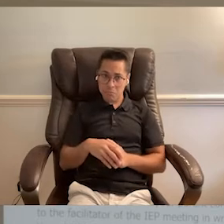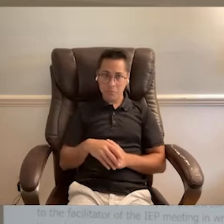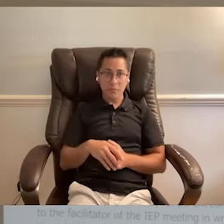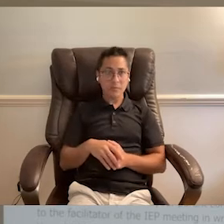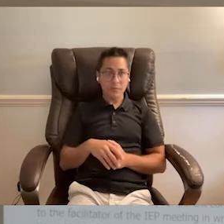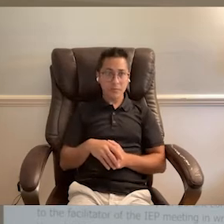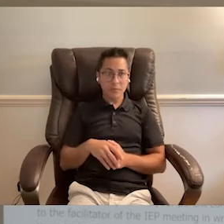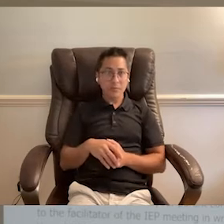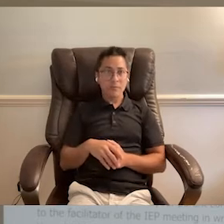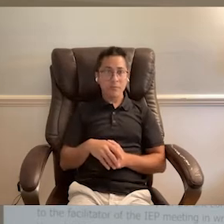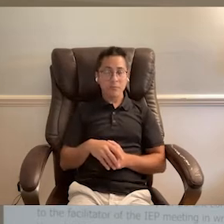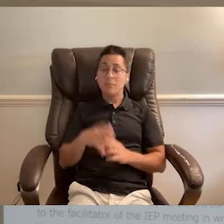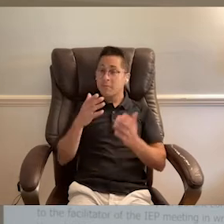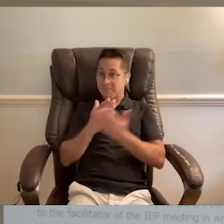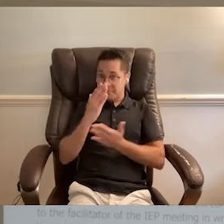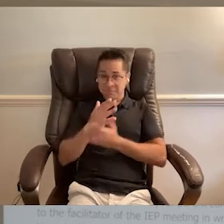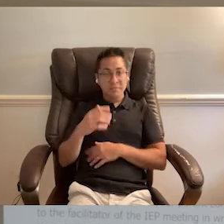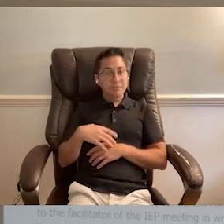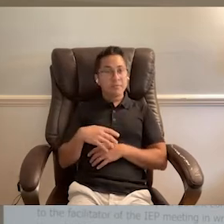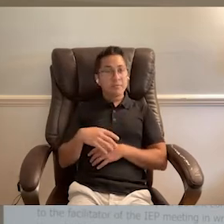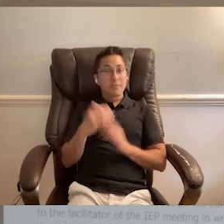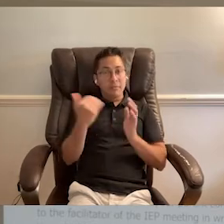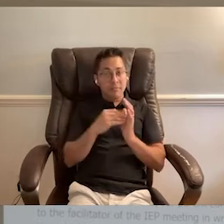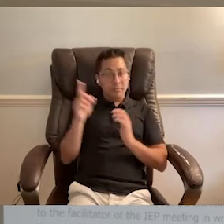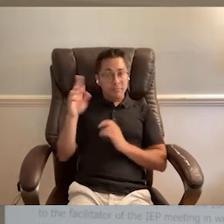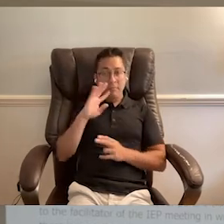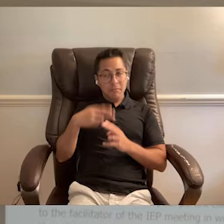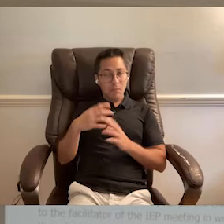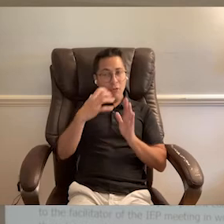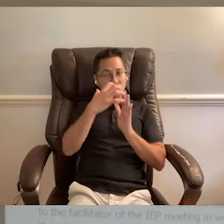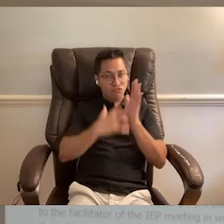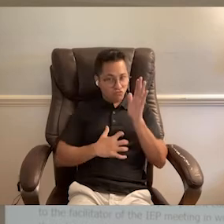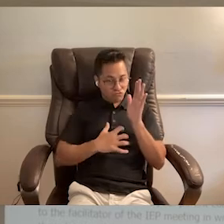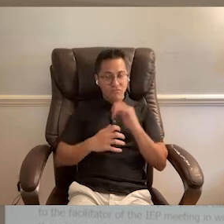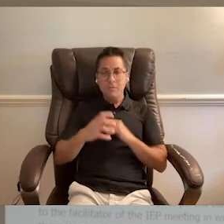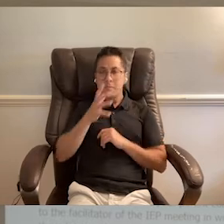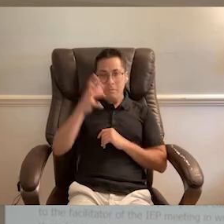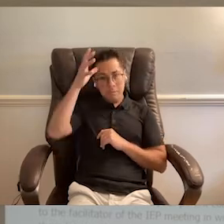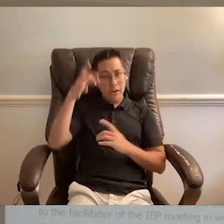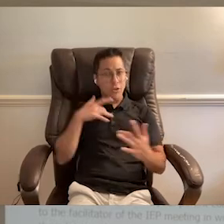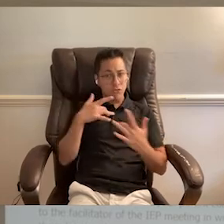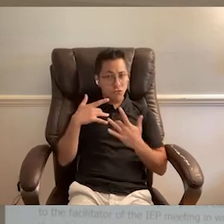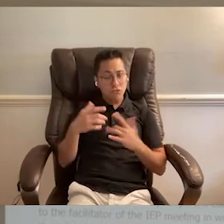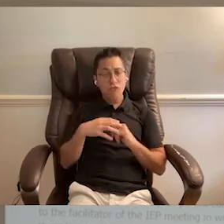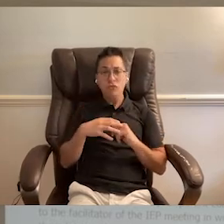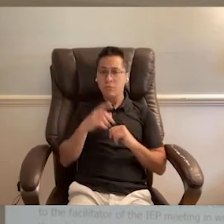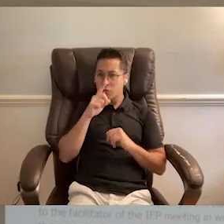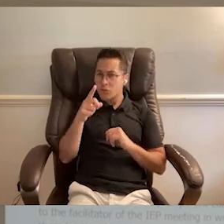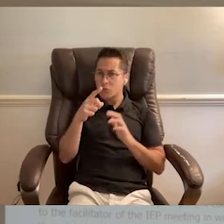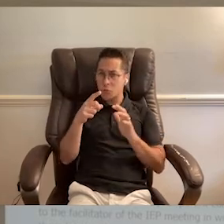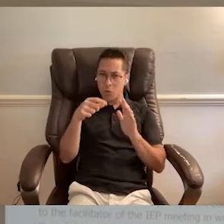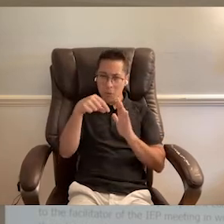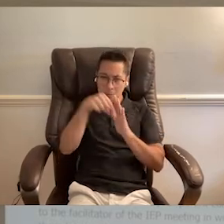All right, so this is again talking about drafting that parent concern, making sure you're thorough, making sure you give it to